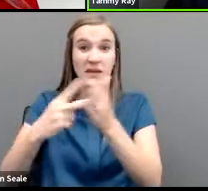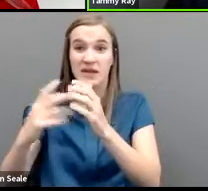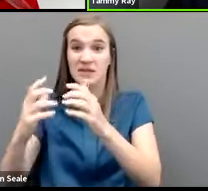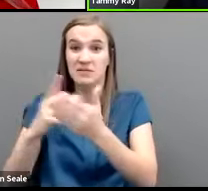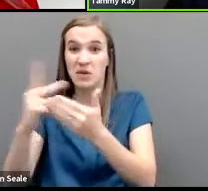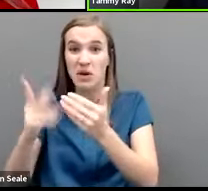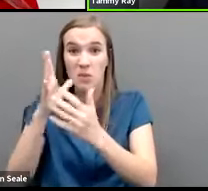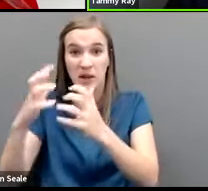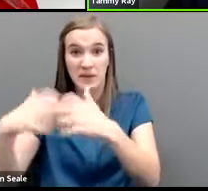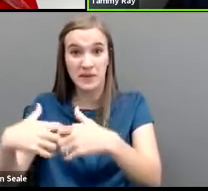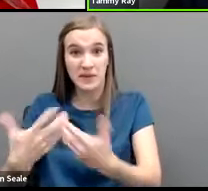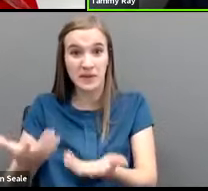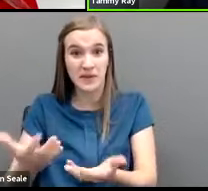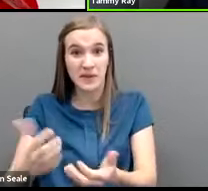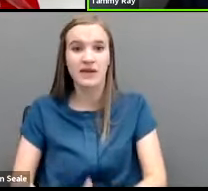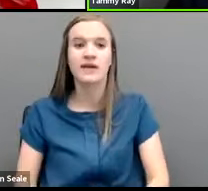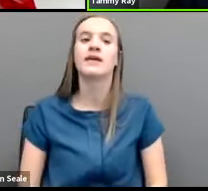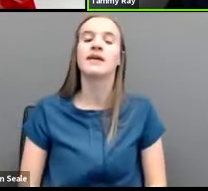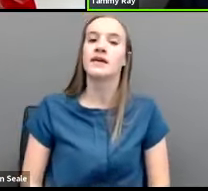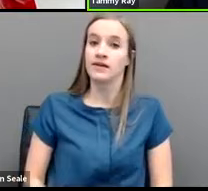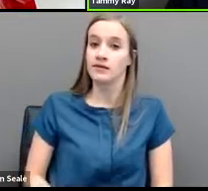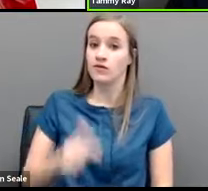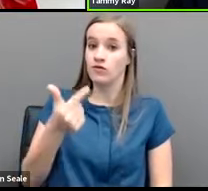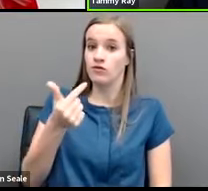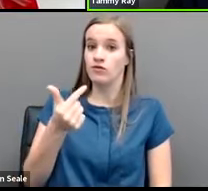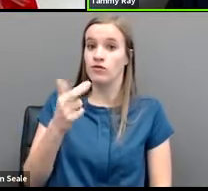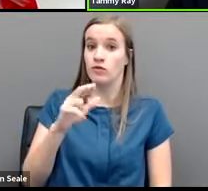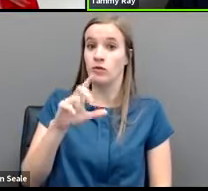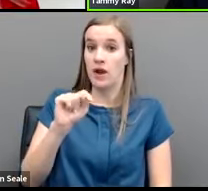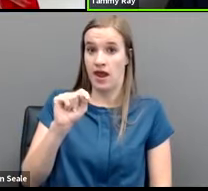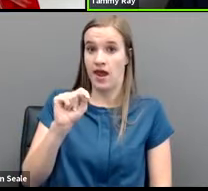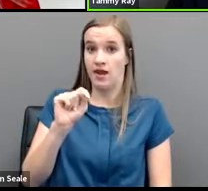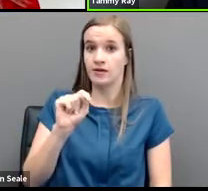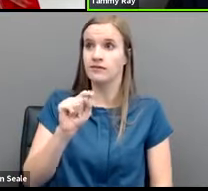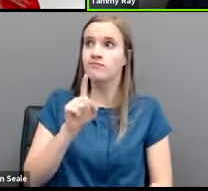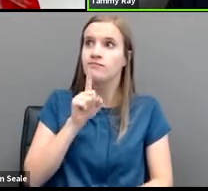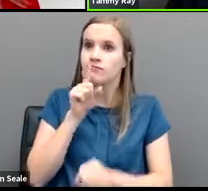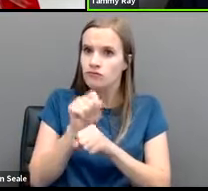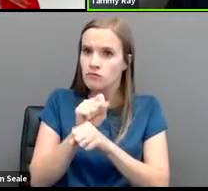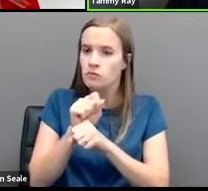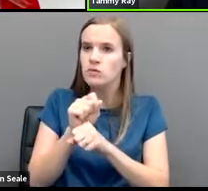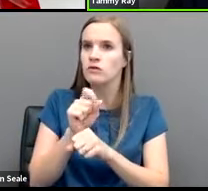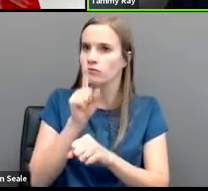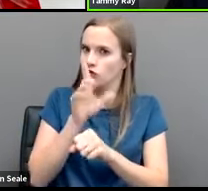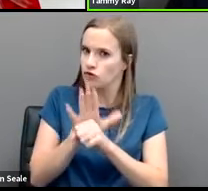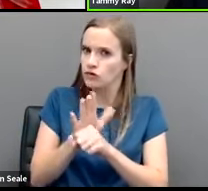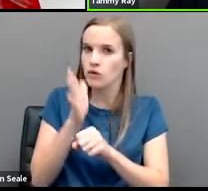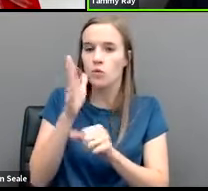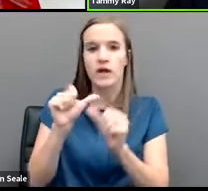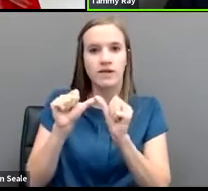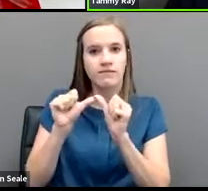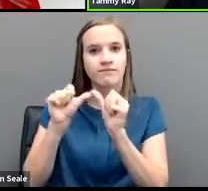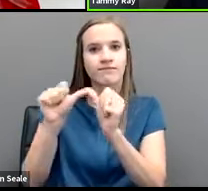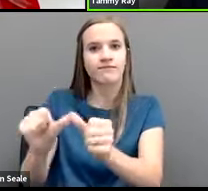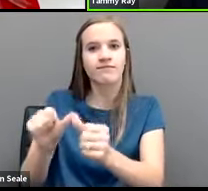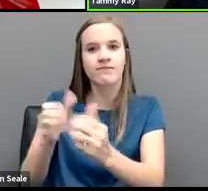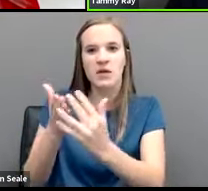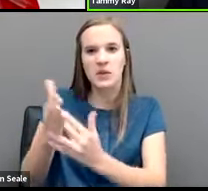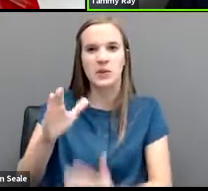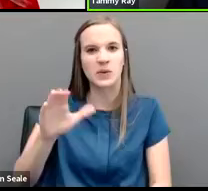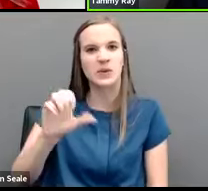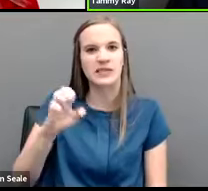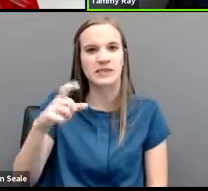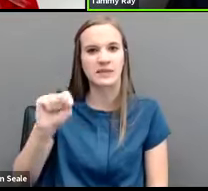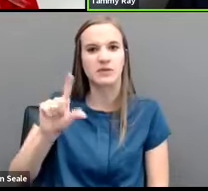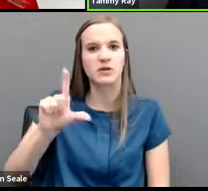through September 30th of next year for sure, of 2021. They were guaranteed, the Department of Health and Welfare